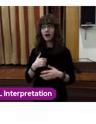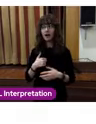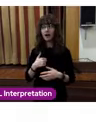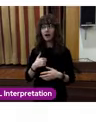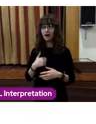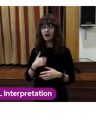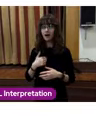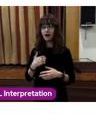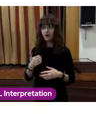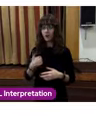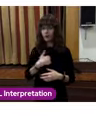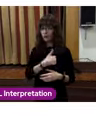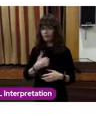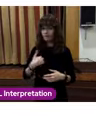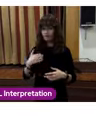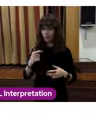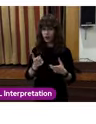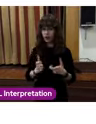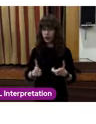group of,